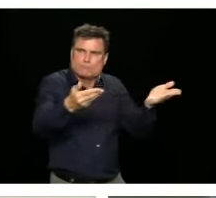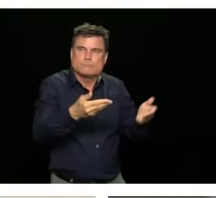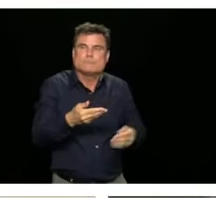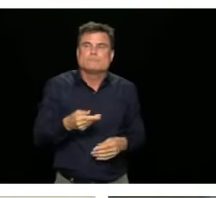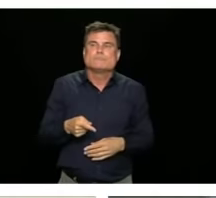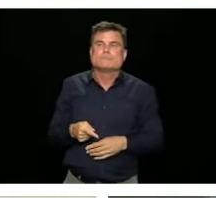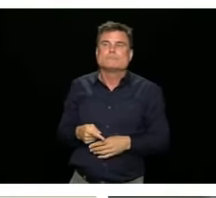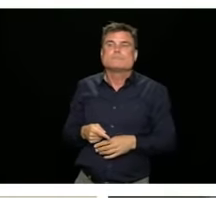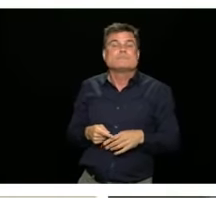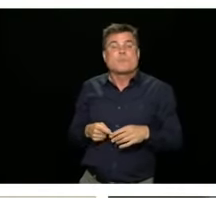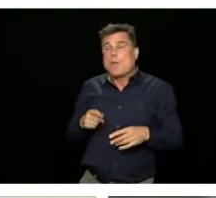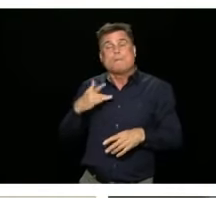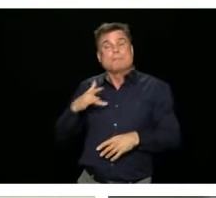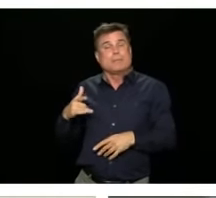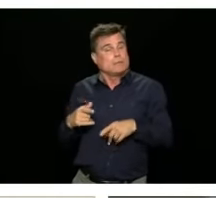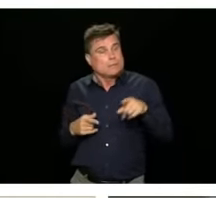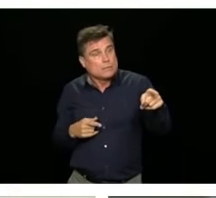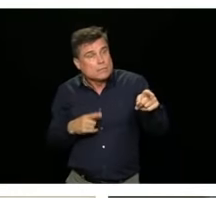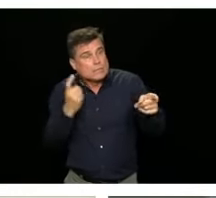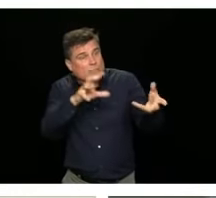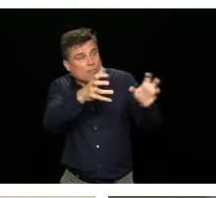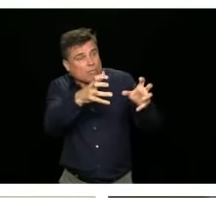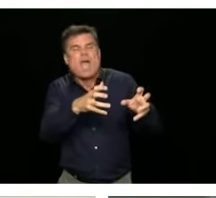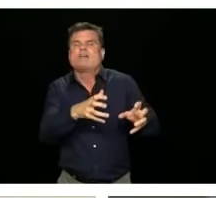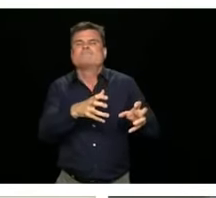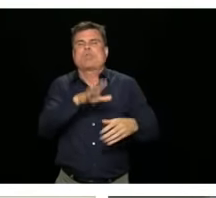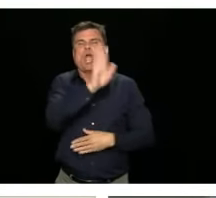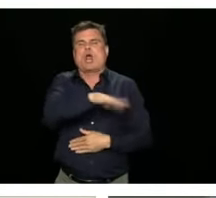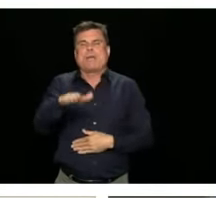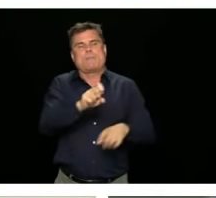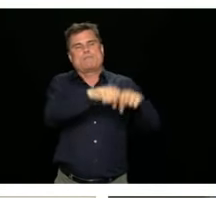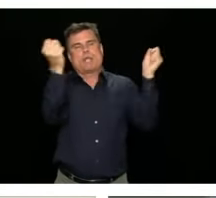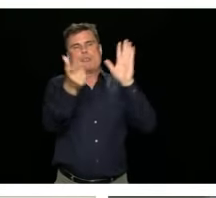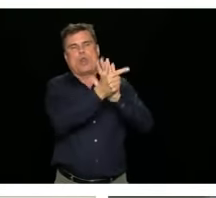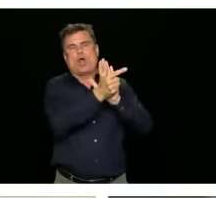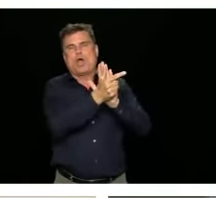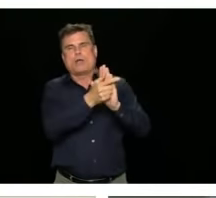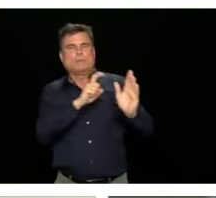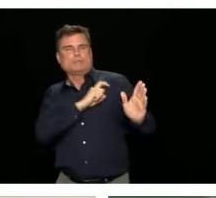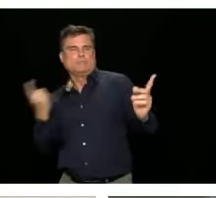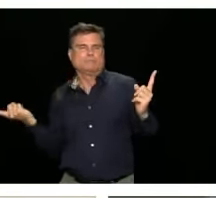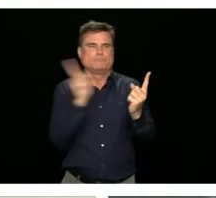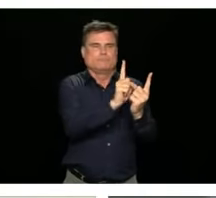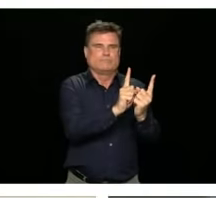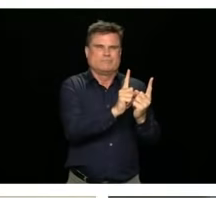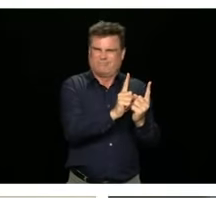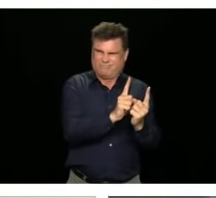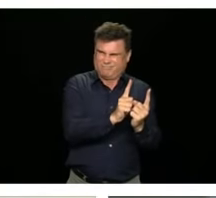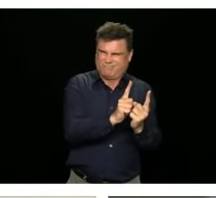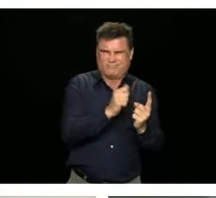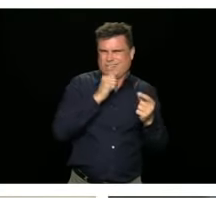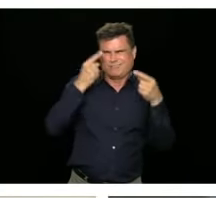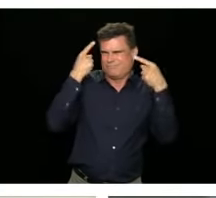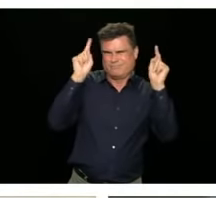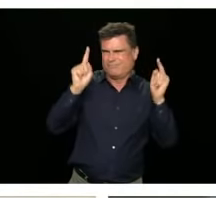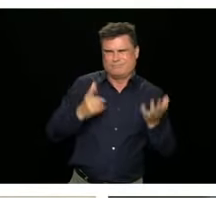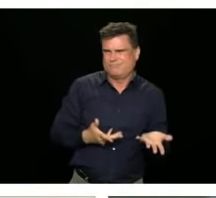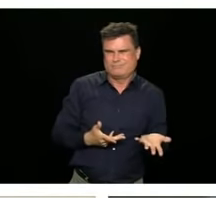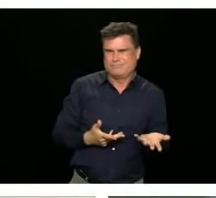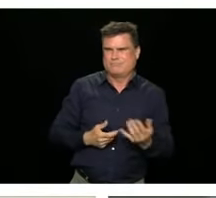sociological ideas? Thank you, Dr. Traore. Next, Patricia. Yeah, thank you. I